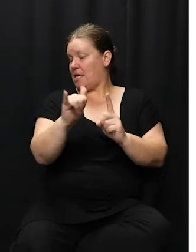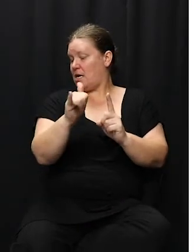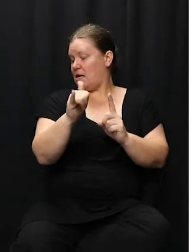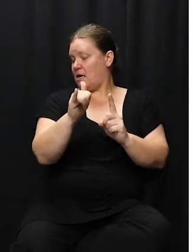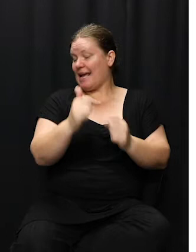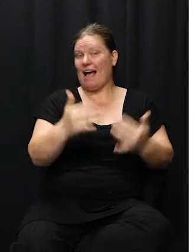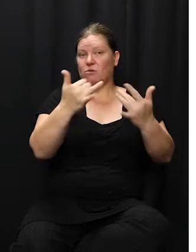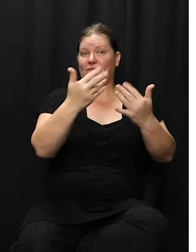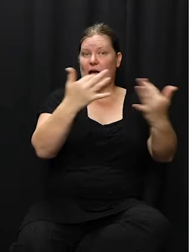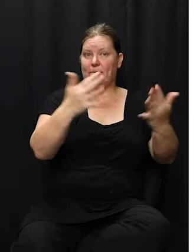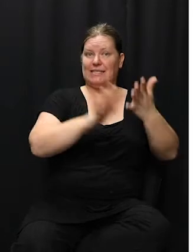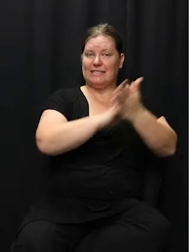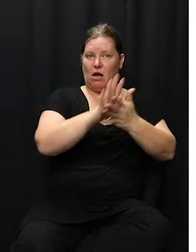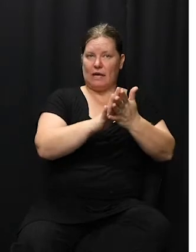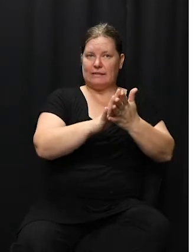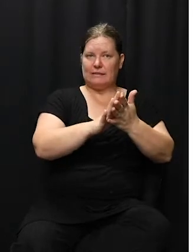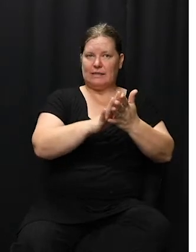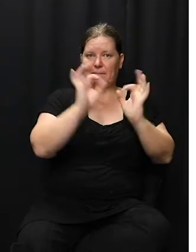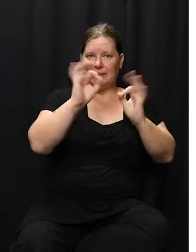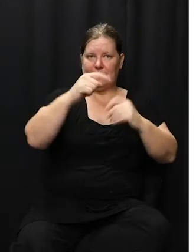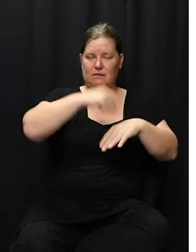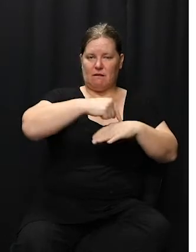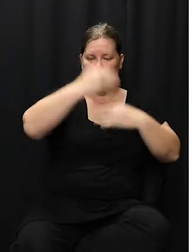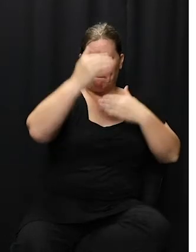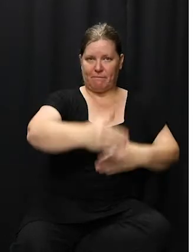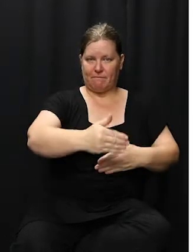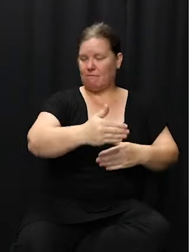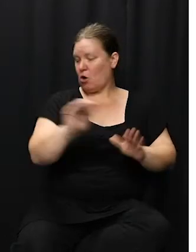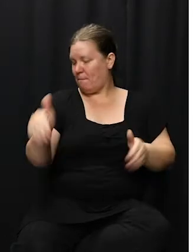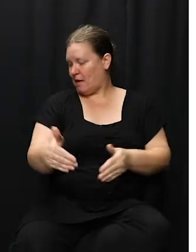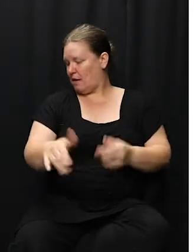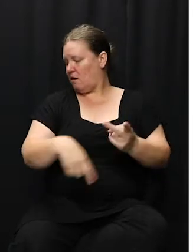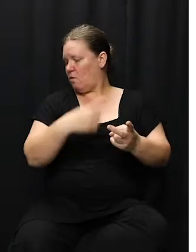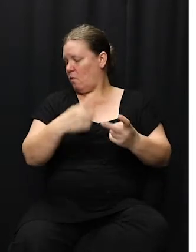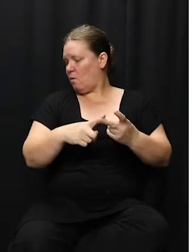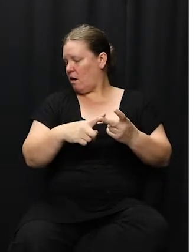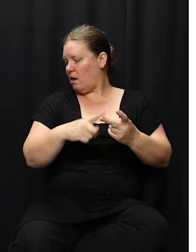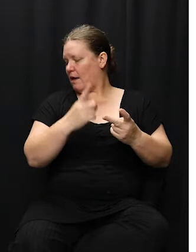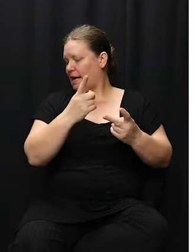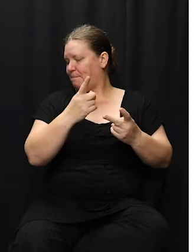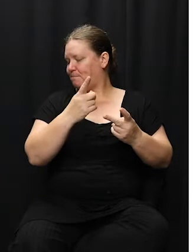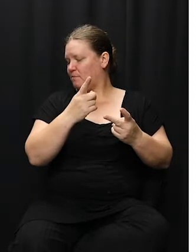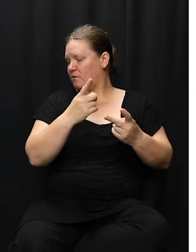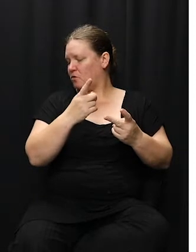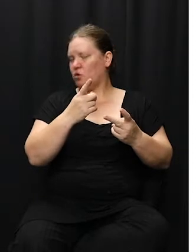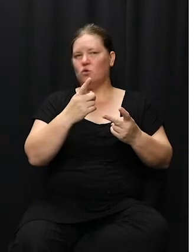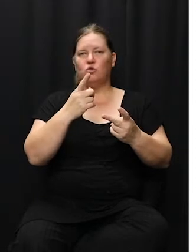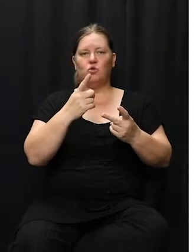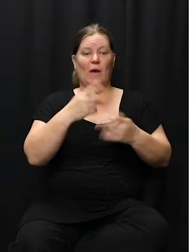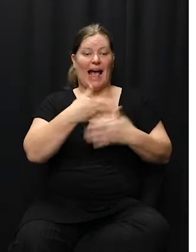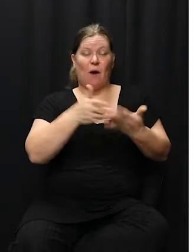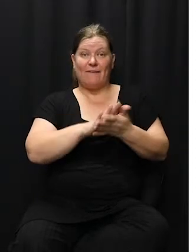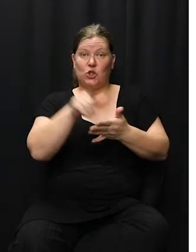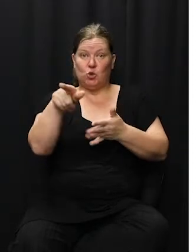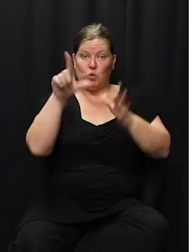And one way around this could be to count how many signs they're actually using in a particular time, and then